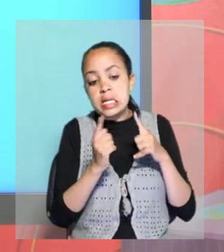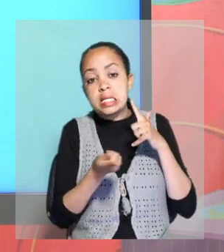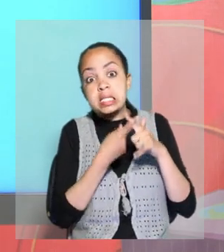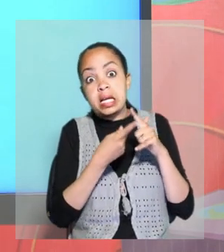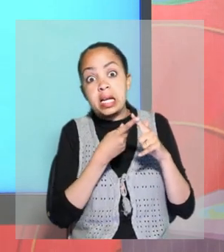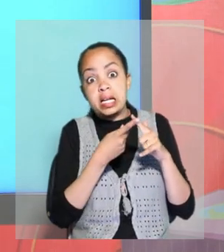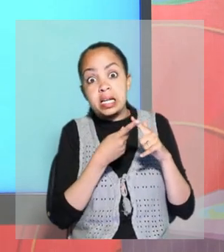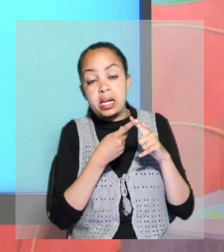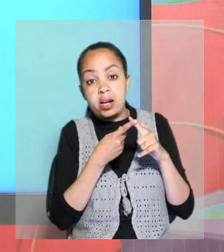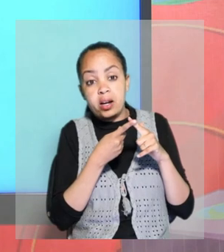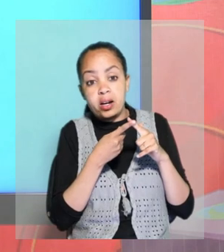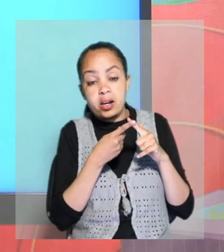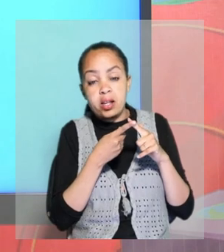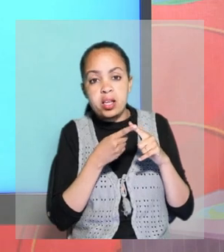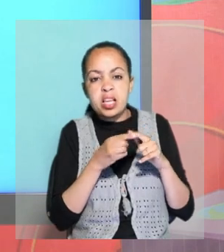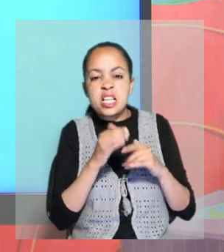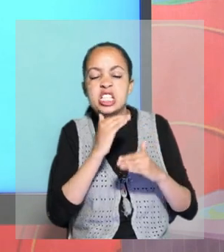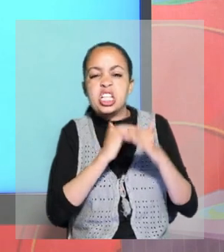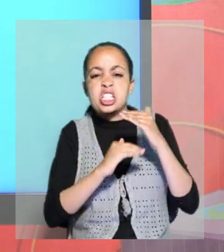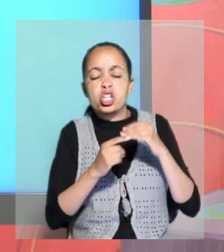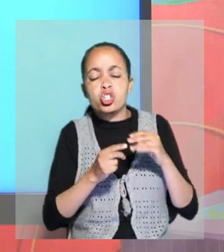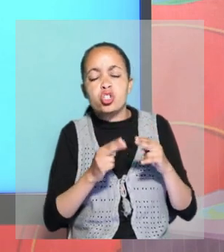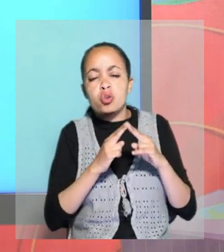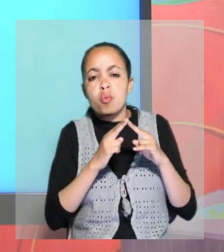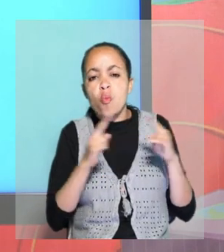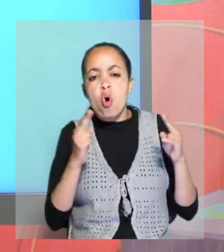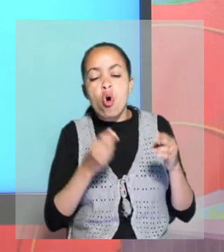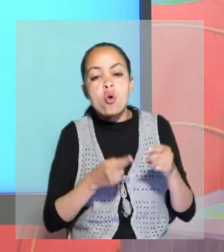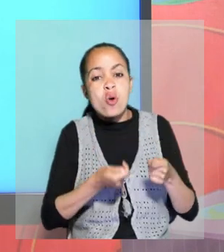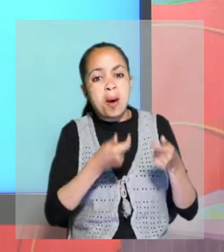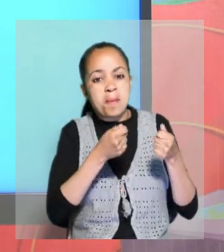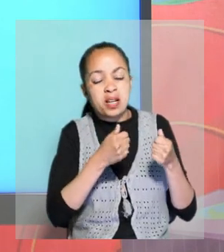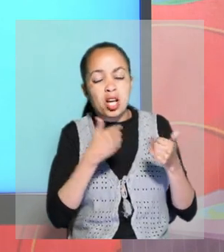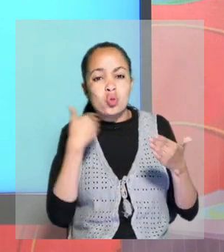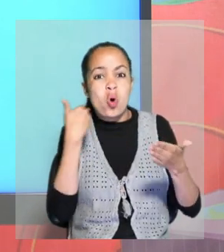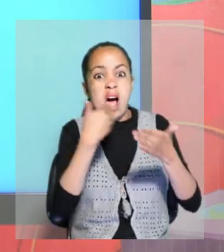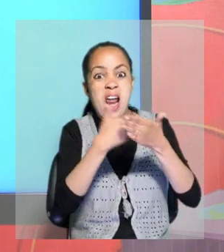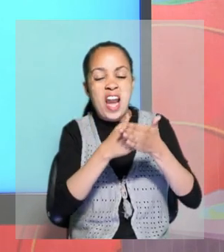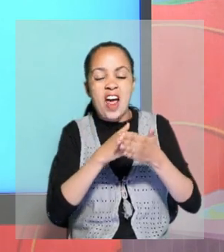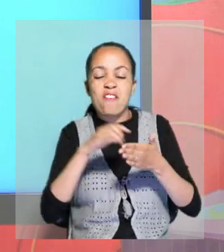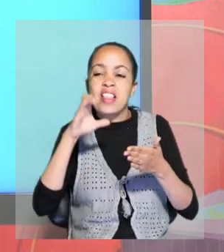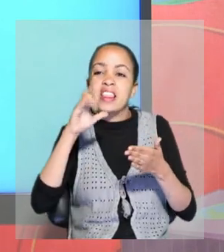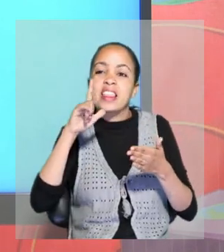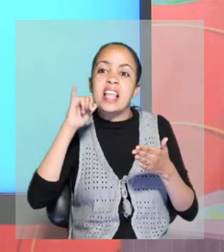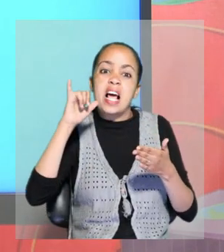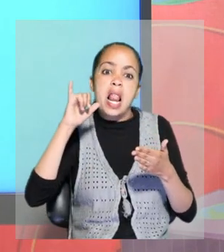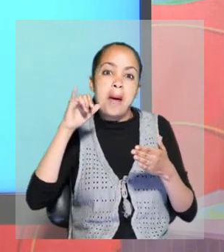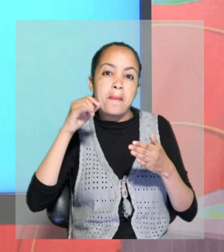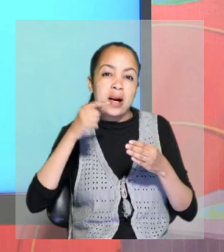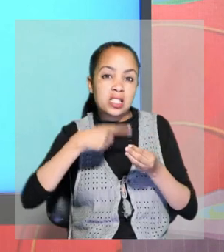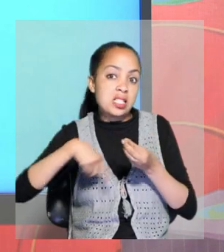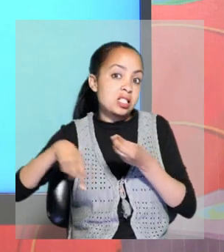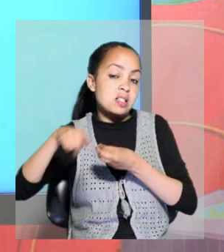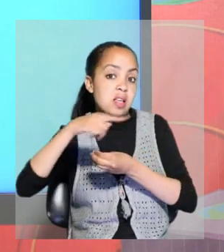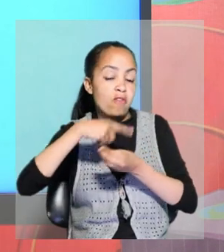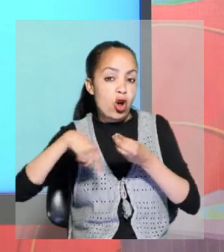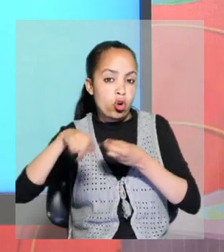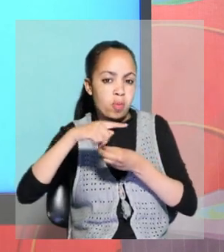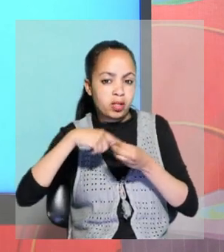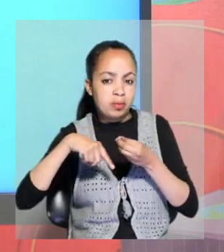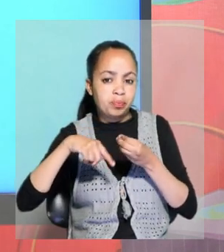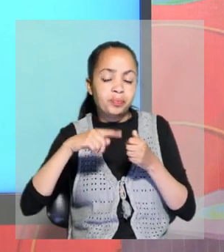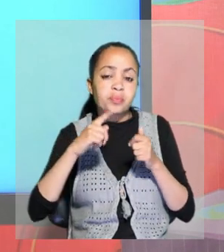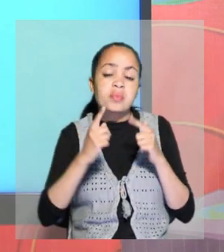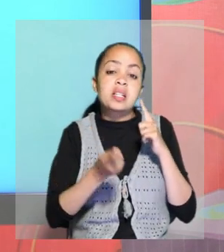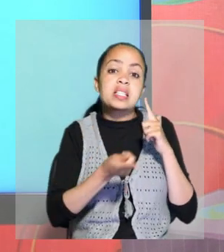secondary succession is more rapider to arrive the same climax community. The rate at which